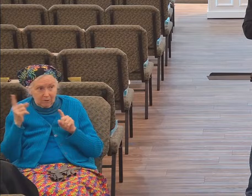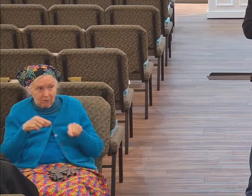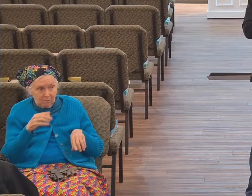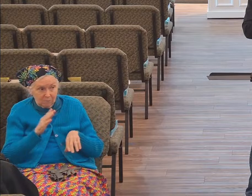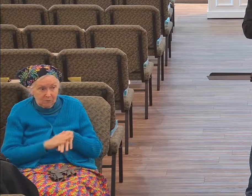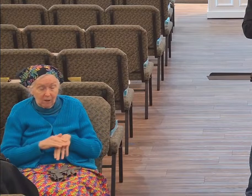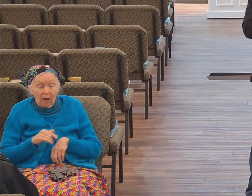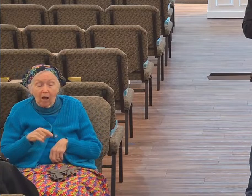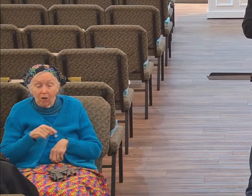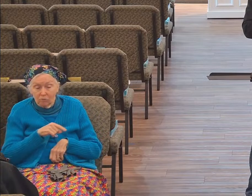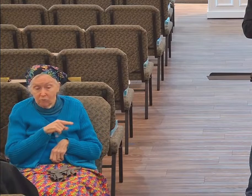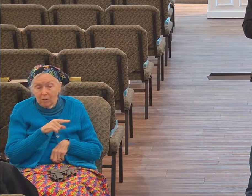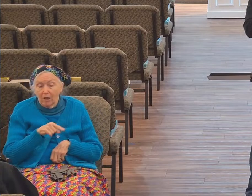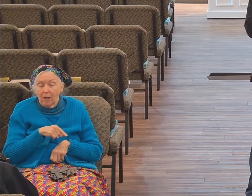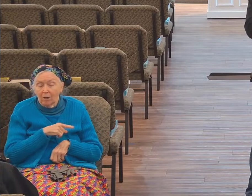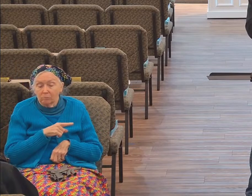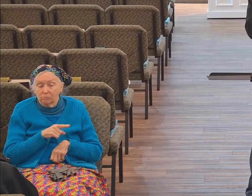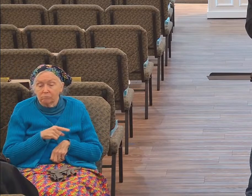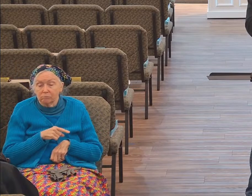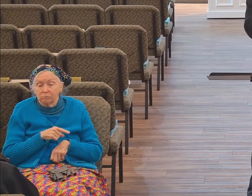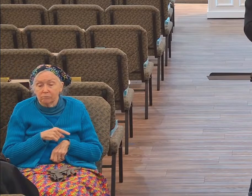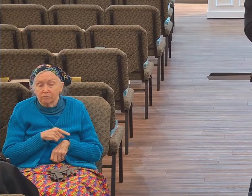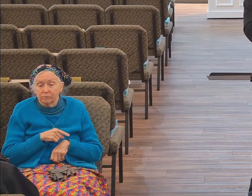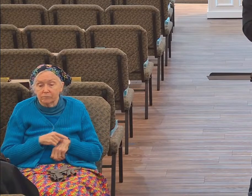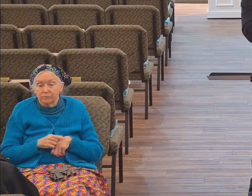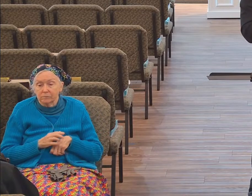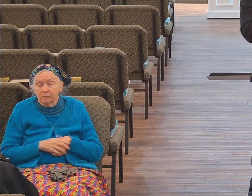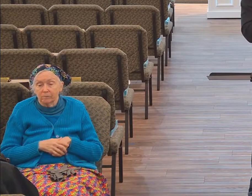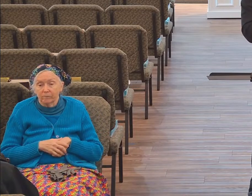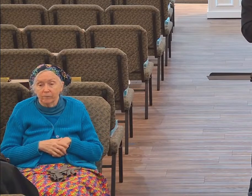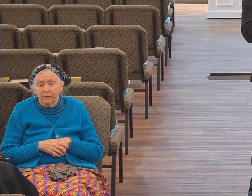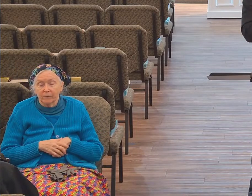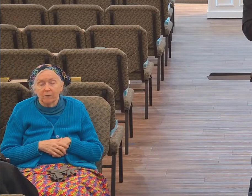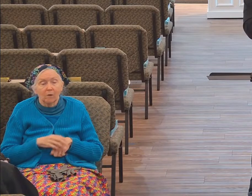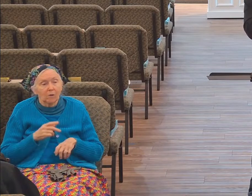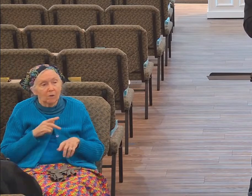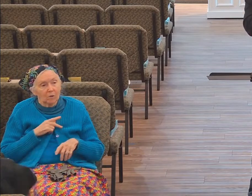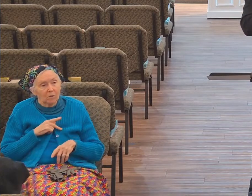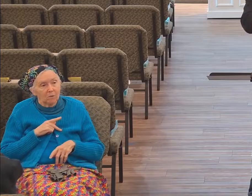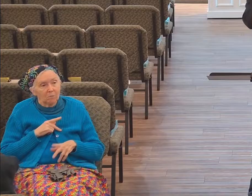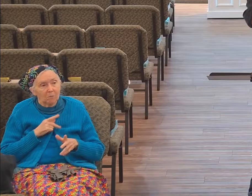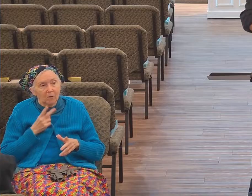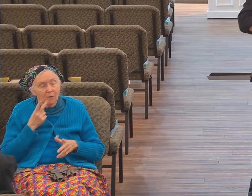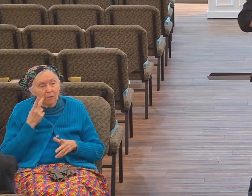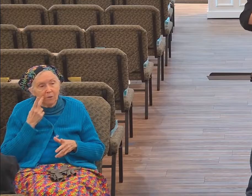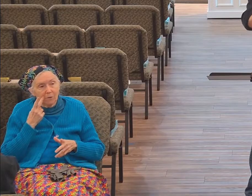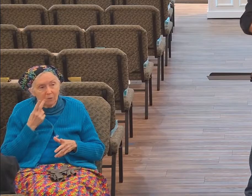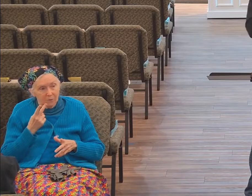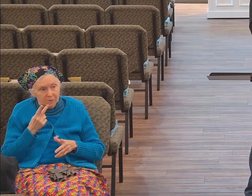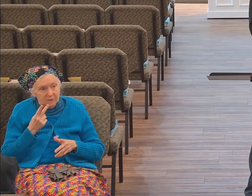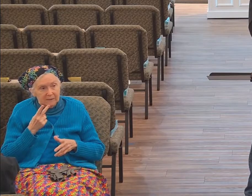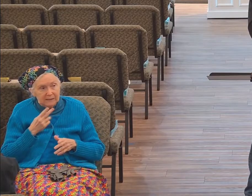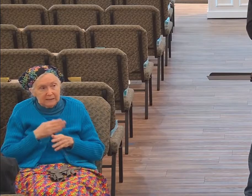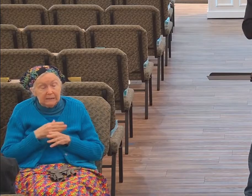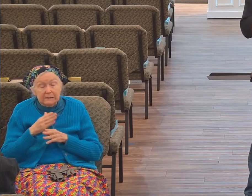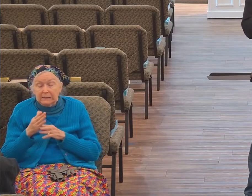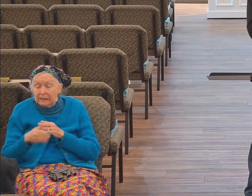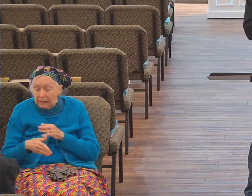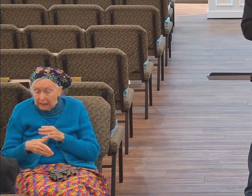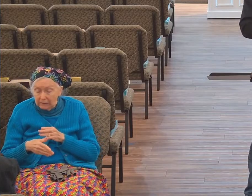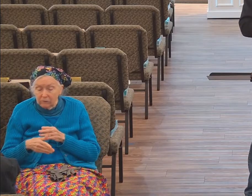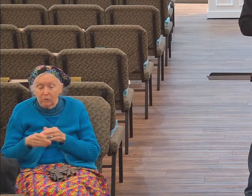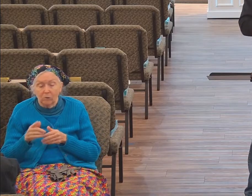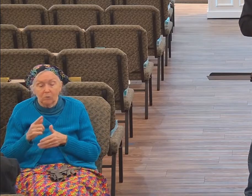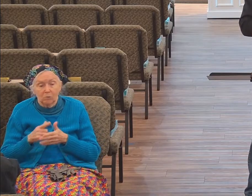completely. Something that's going on that Paul sees that he's connecting to their actions, the consequences of what they're doing, okay?